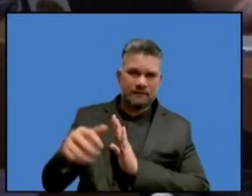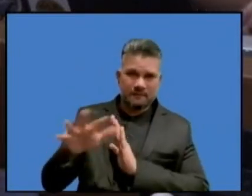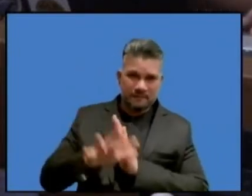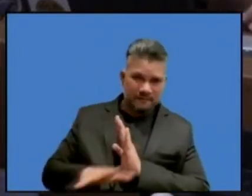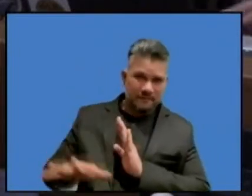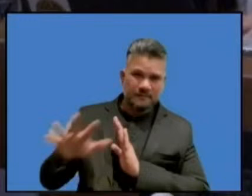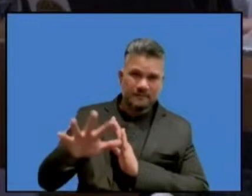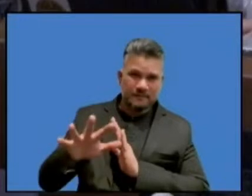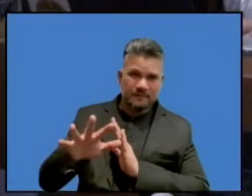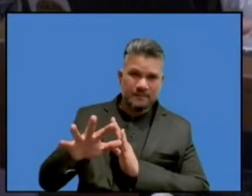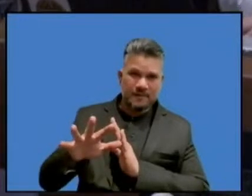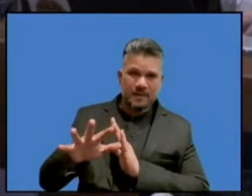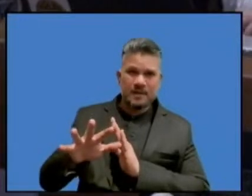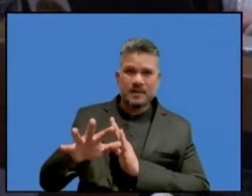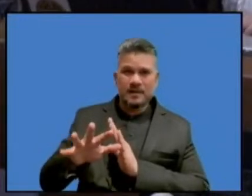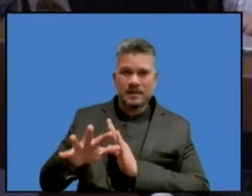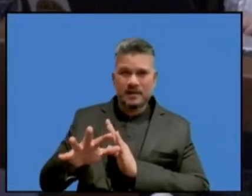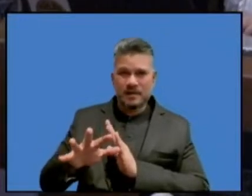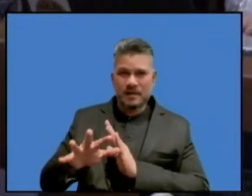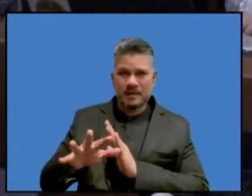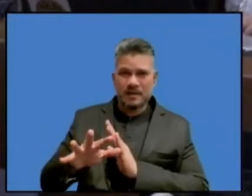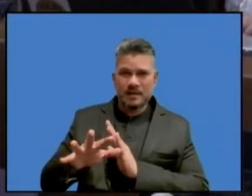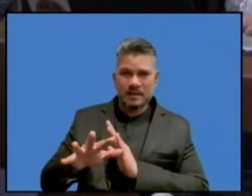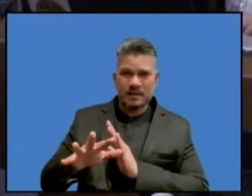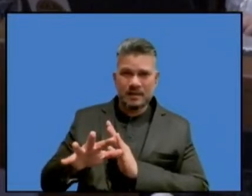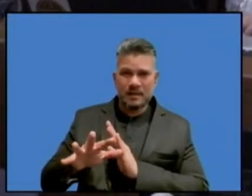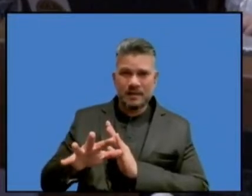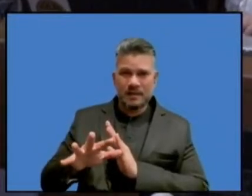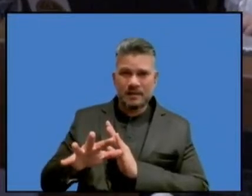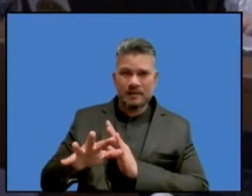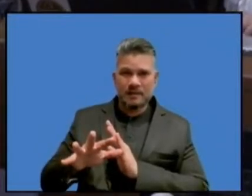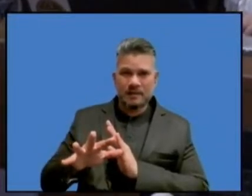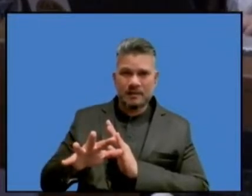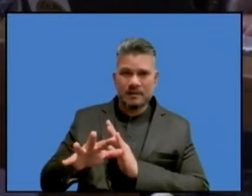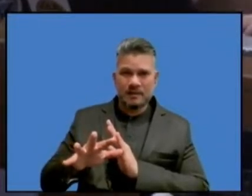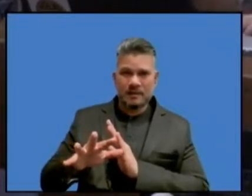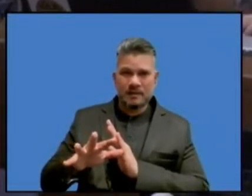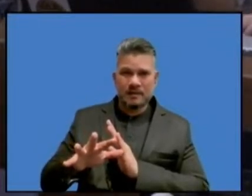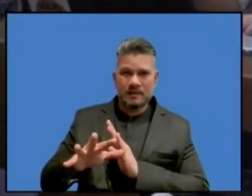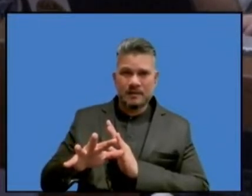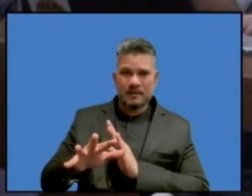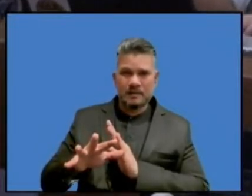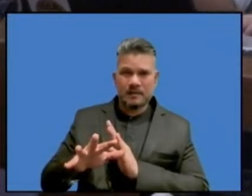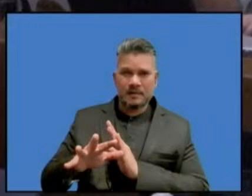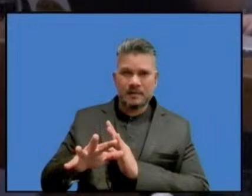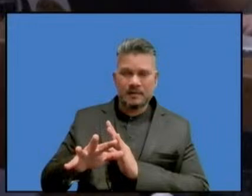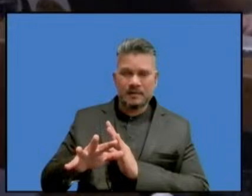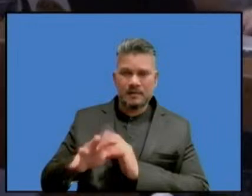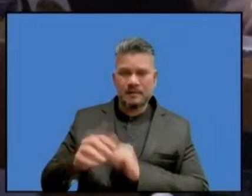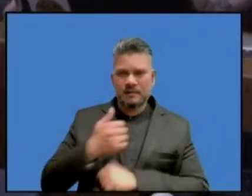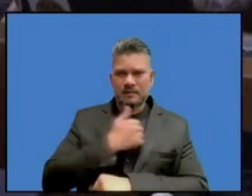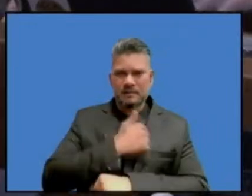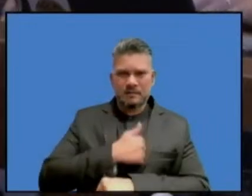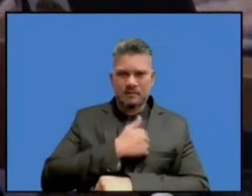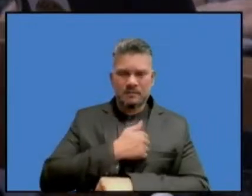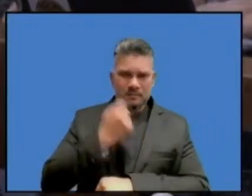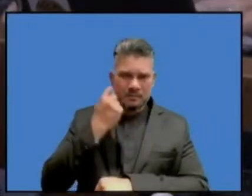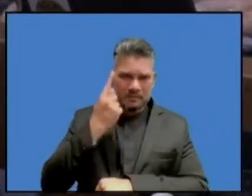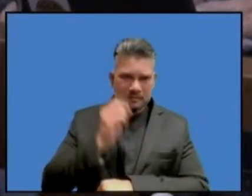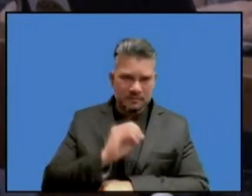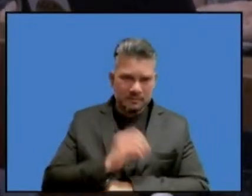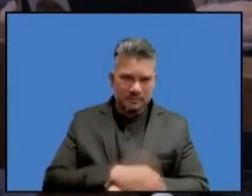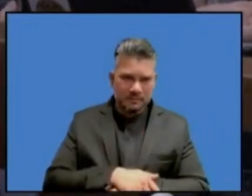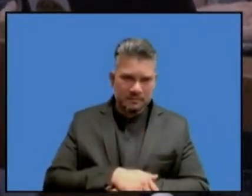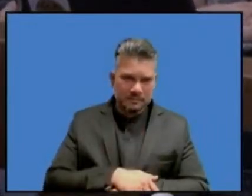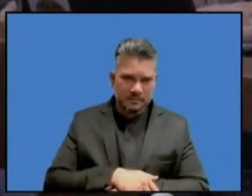that previously self-reliant women are now structurally marginalized and forced to seek alternative source of livelihood. This has been